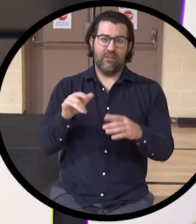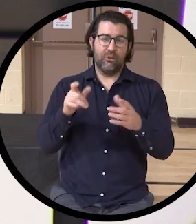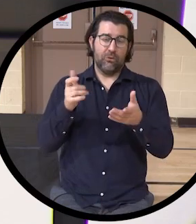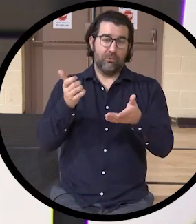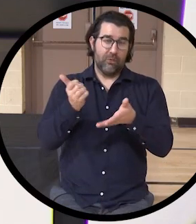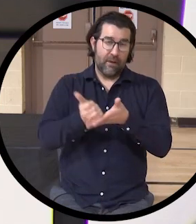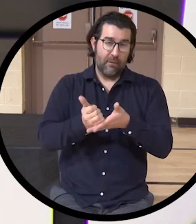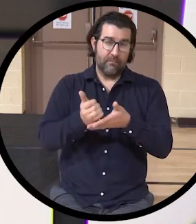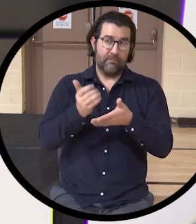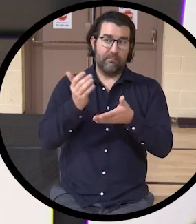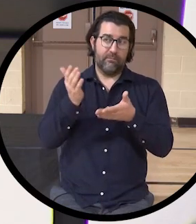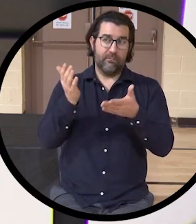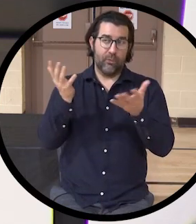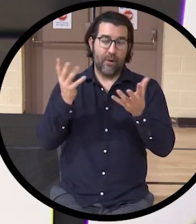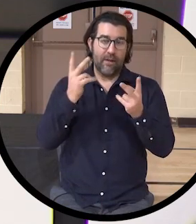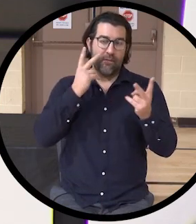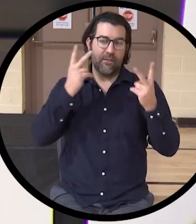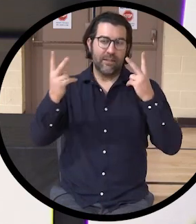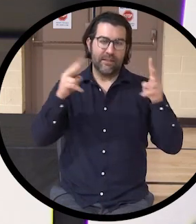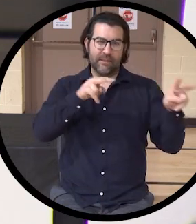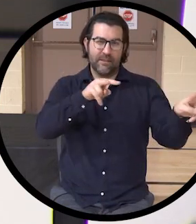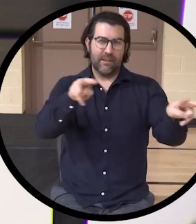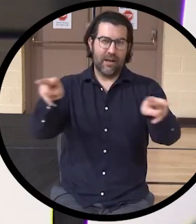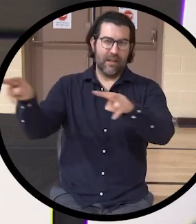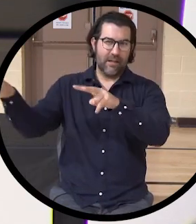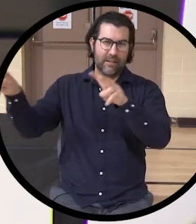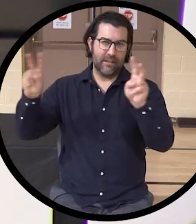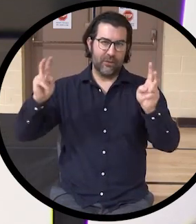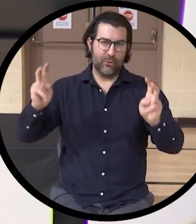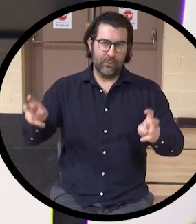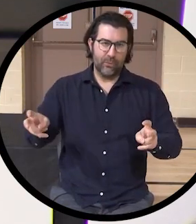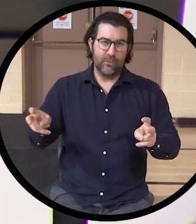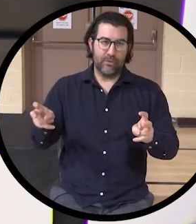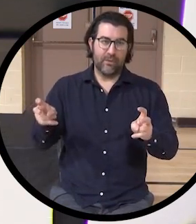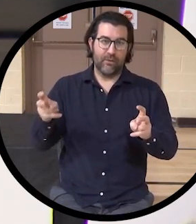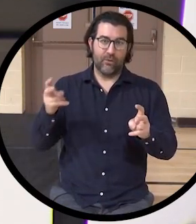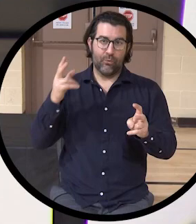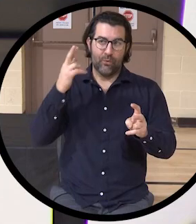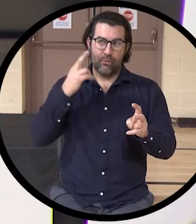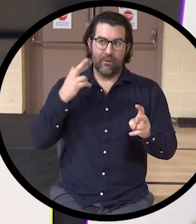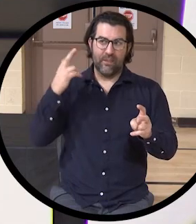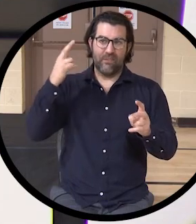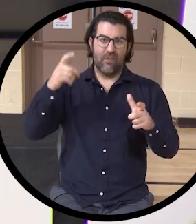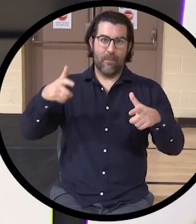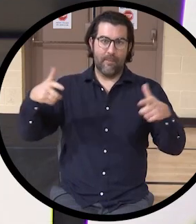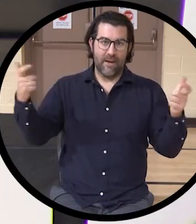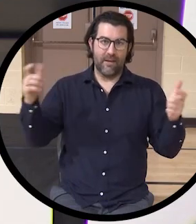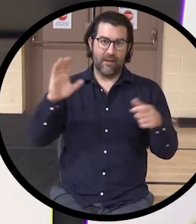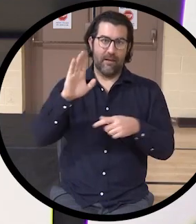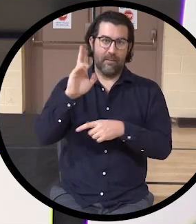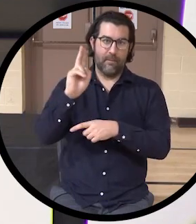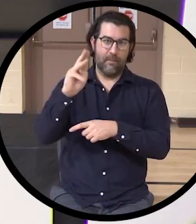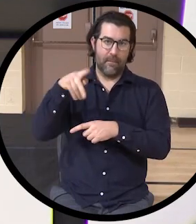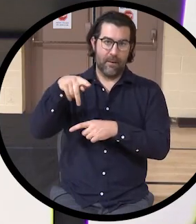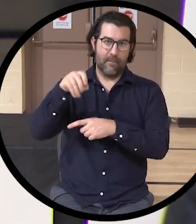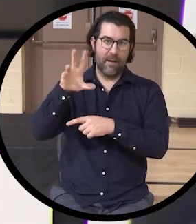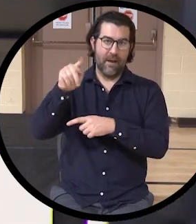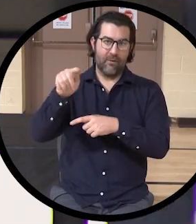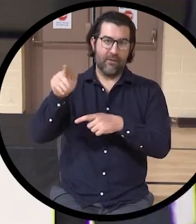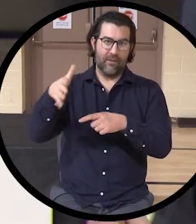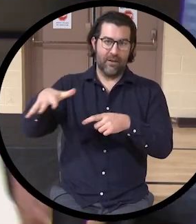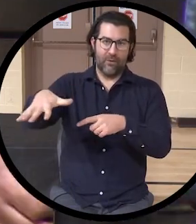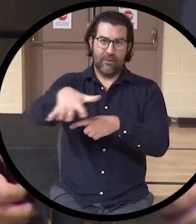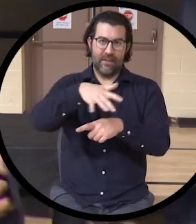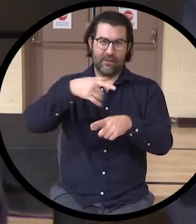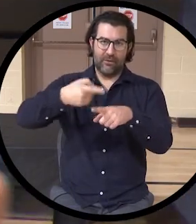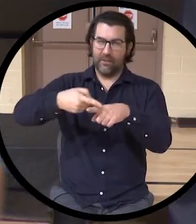help with some of these sightline issues and is the reason for these large gored out bump outs at the intersections.